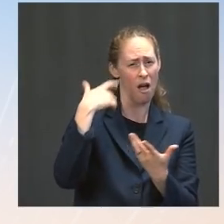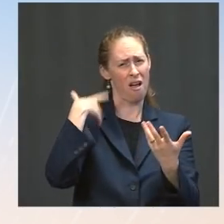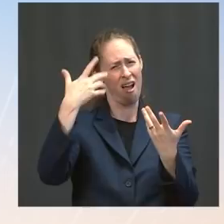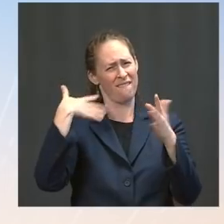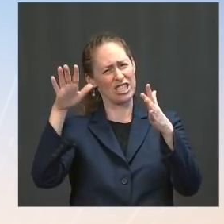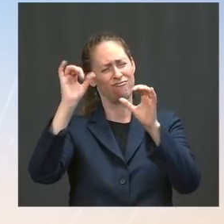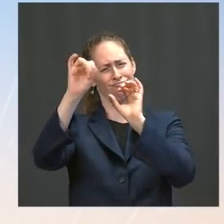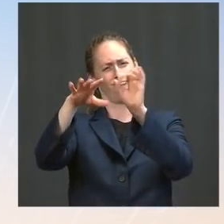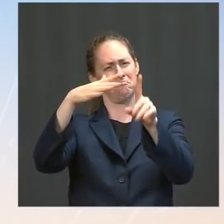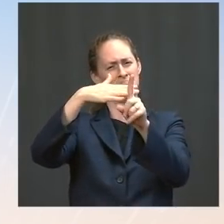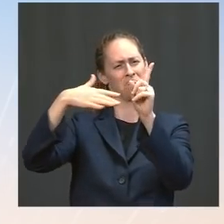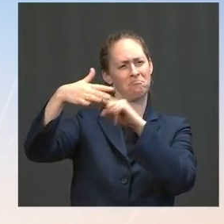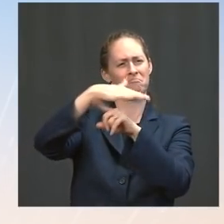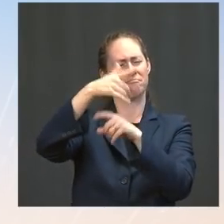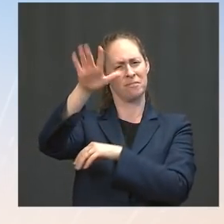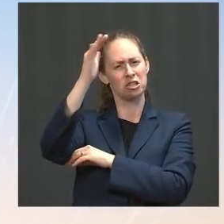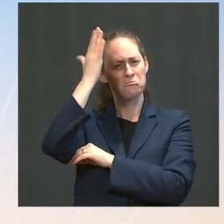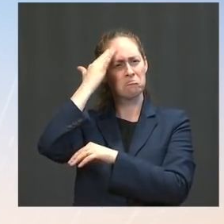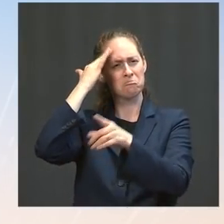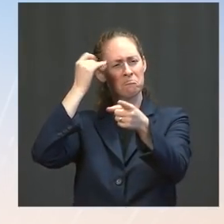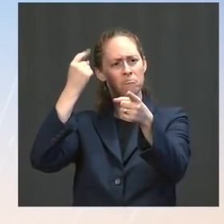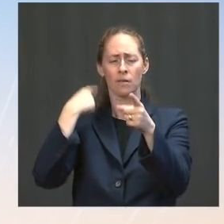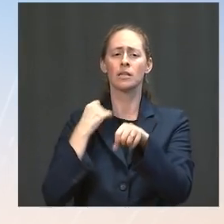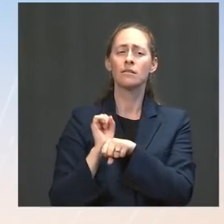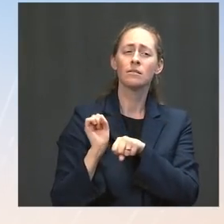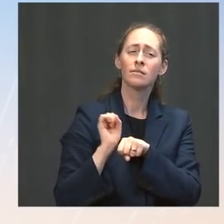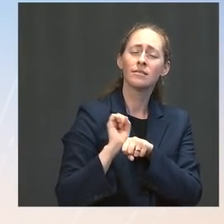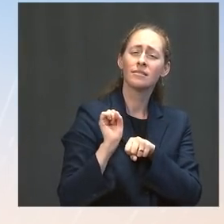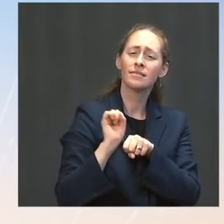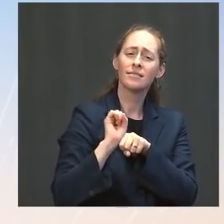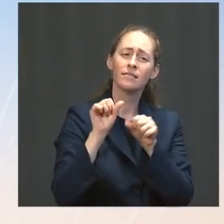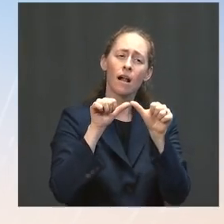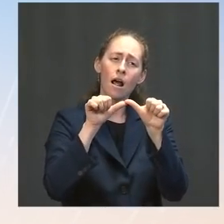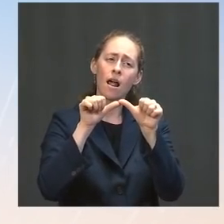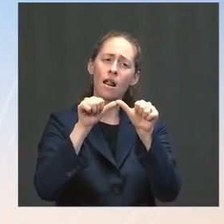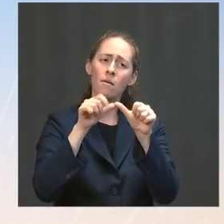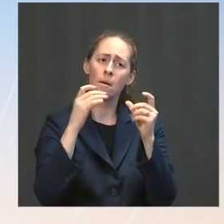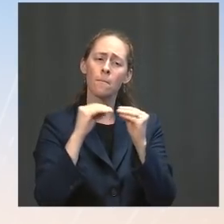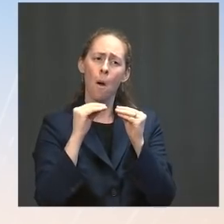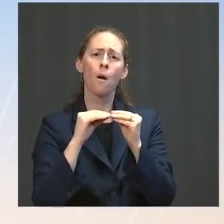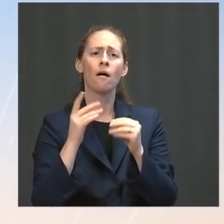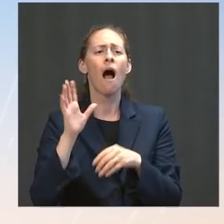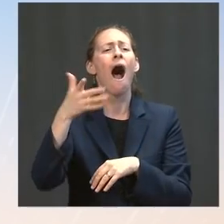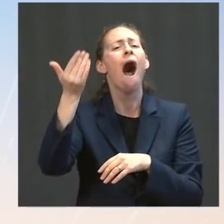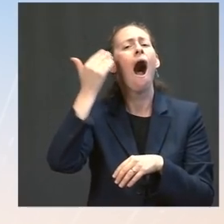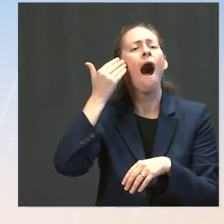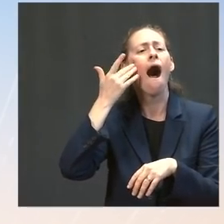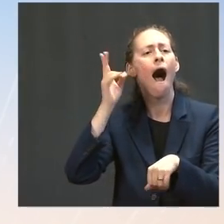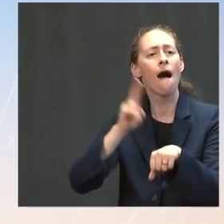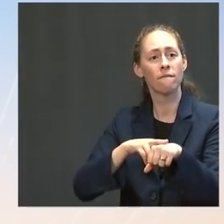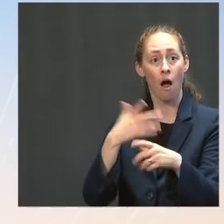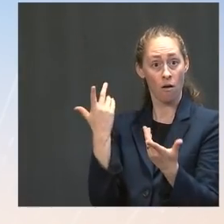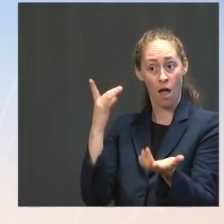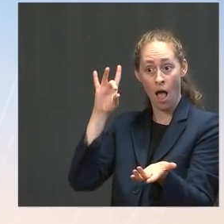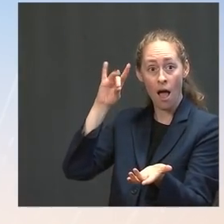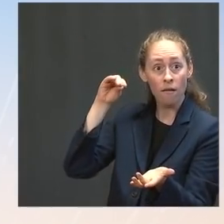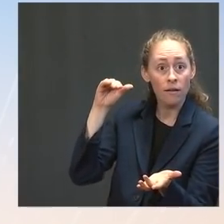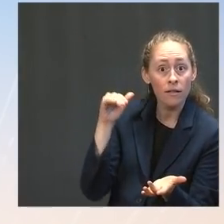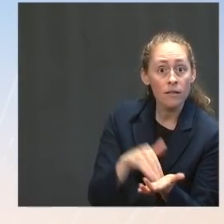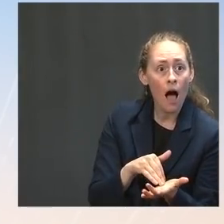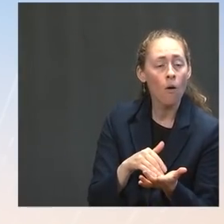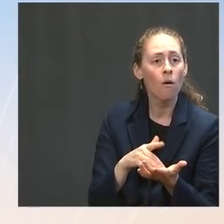on the president's mind. And a question on the Supreme Court Sure. decision, well, the Supreme Court basically kicking back on the remain